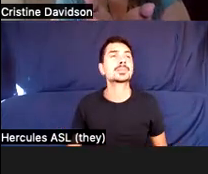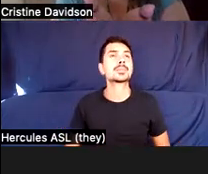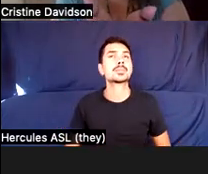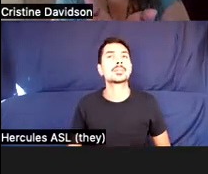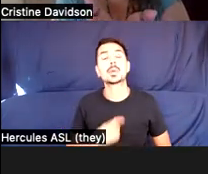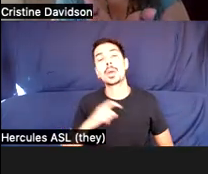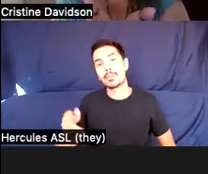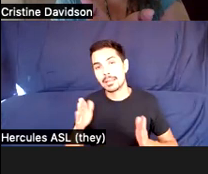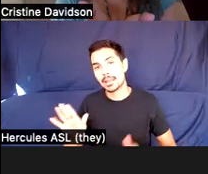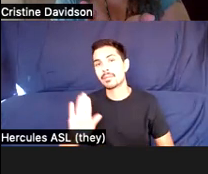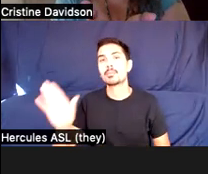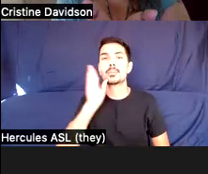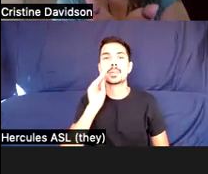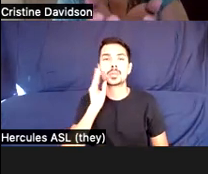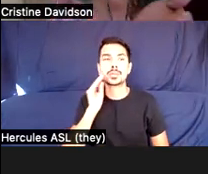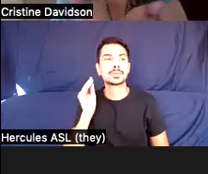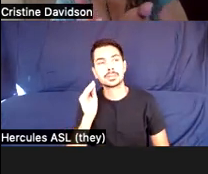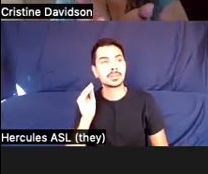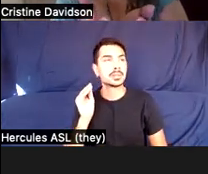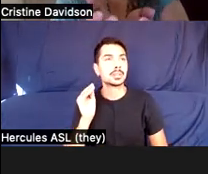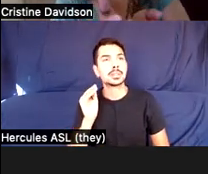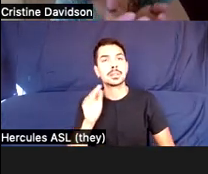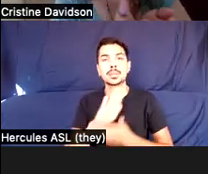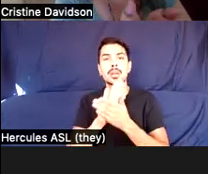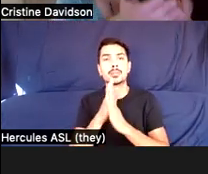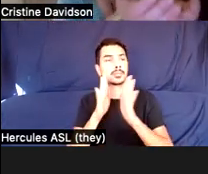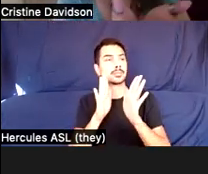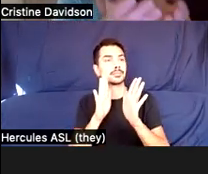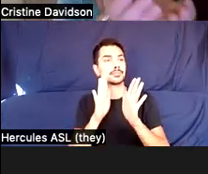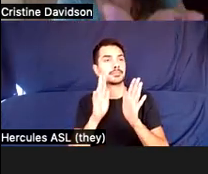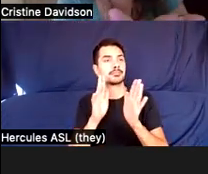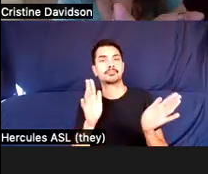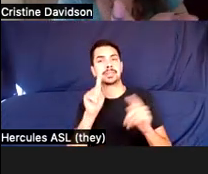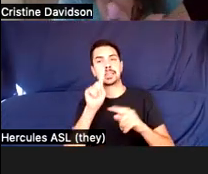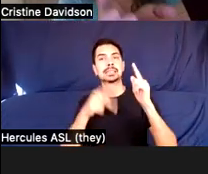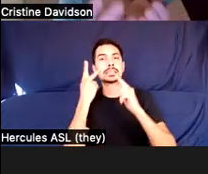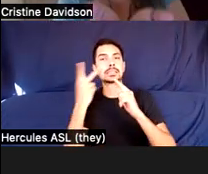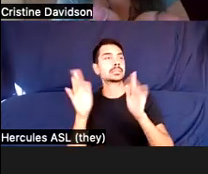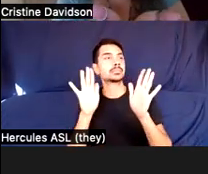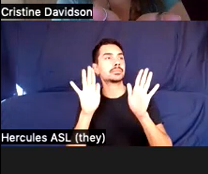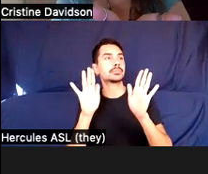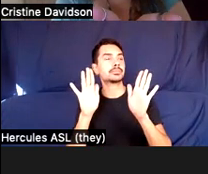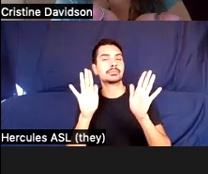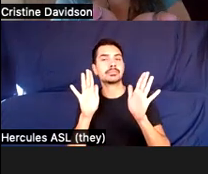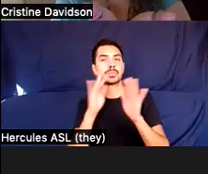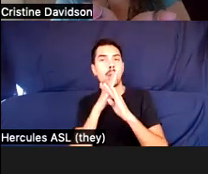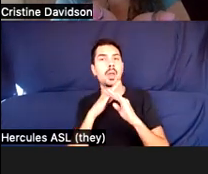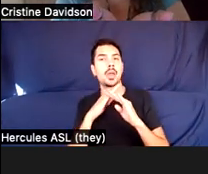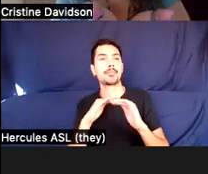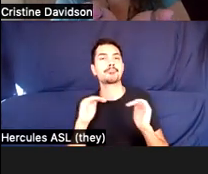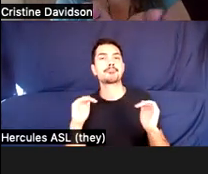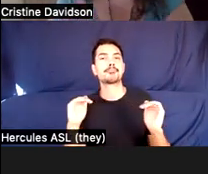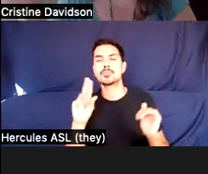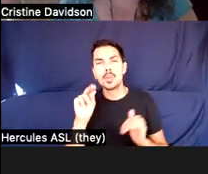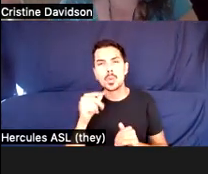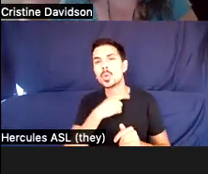experiences become invisibilized or that they don't matter. Like, how are we going to impact the change that is needed